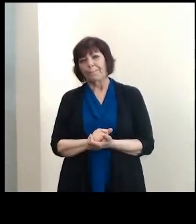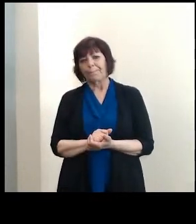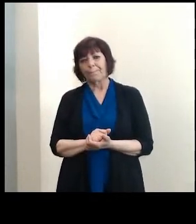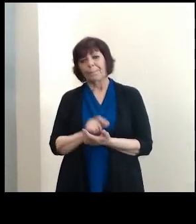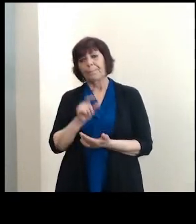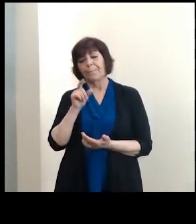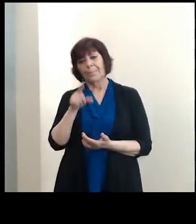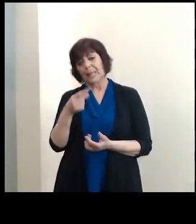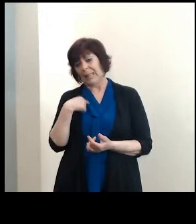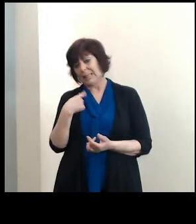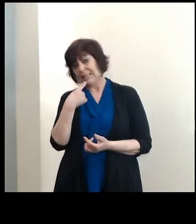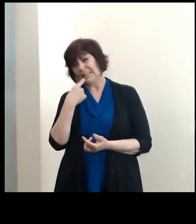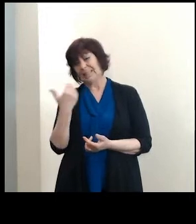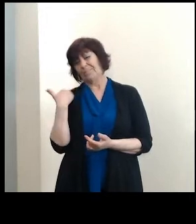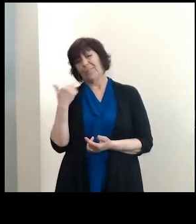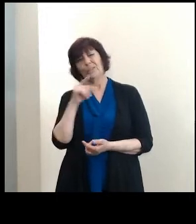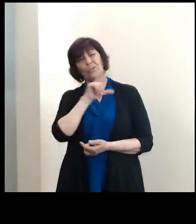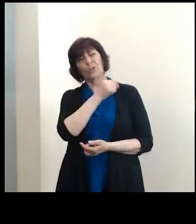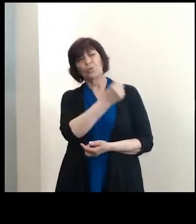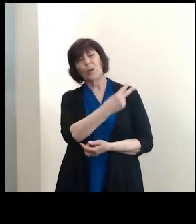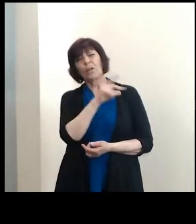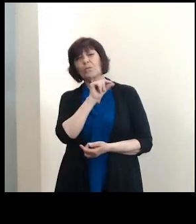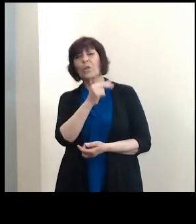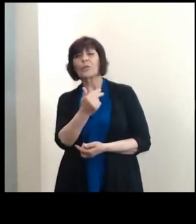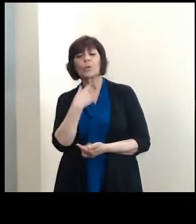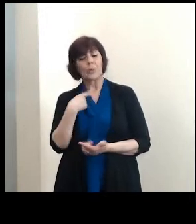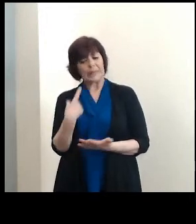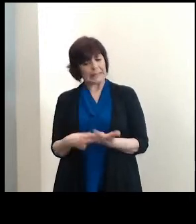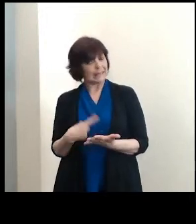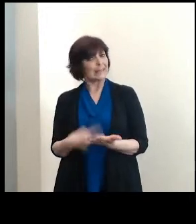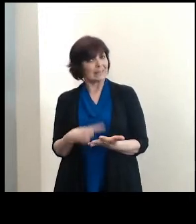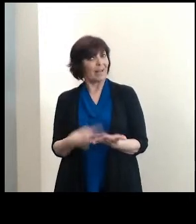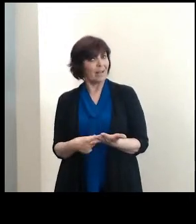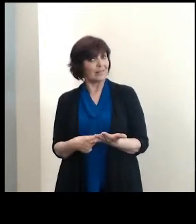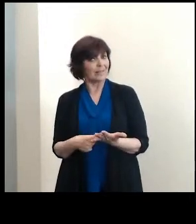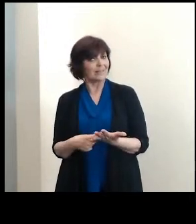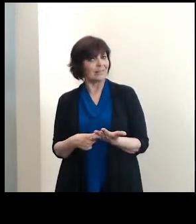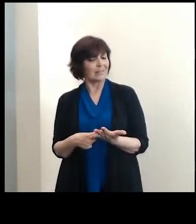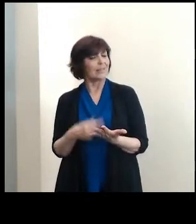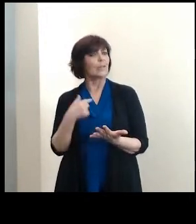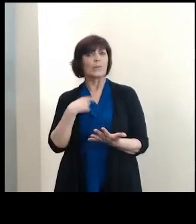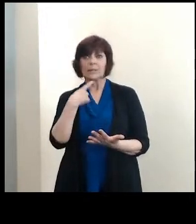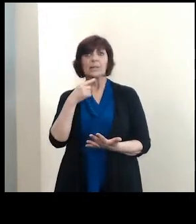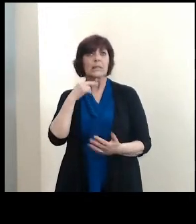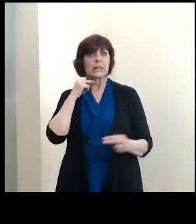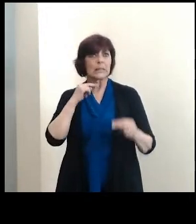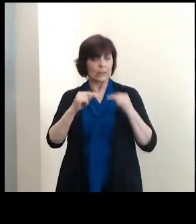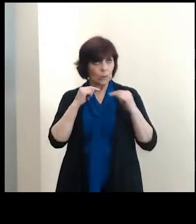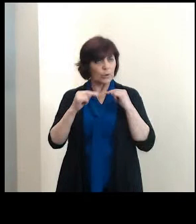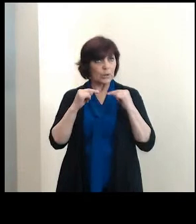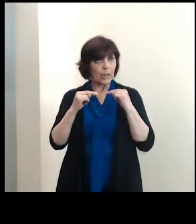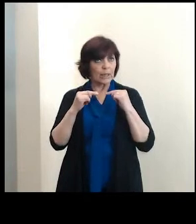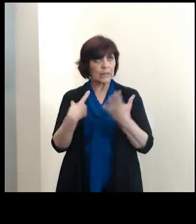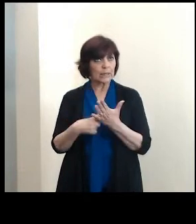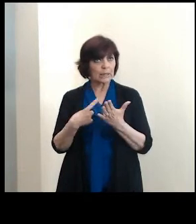you'll remember, in 2012 and 2013, we discussed where that we were negotiating and that discussions are ongoing, but we wouldn't go into the details.